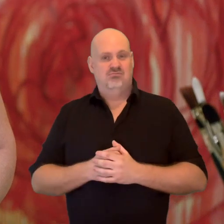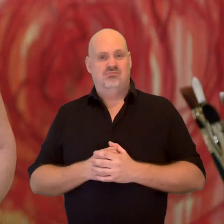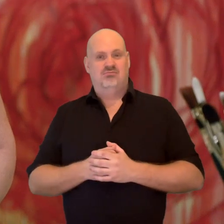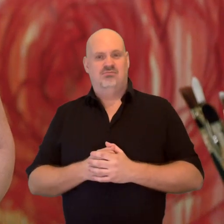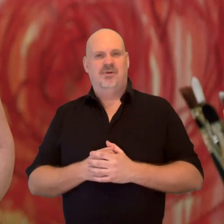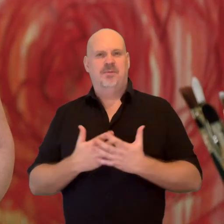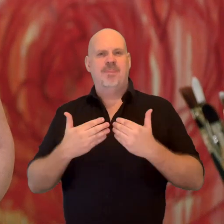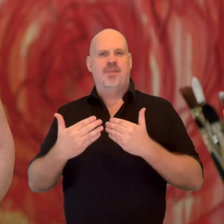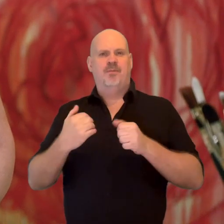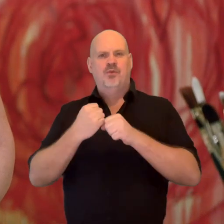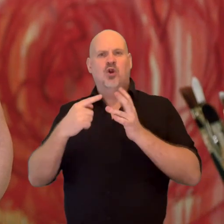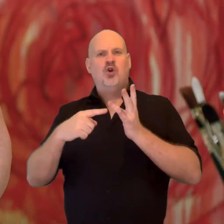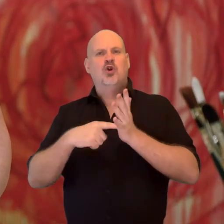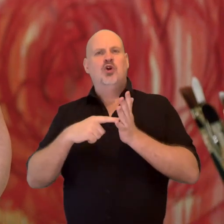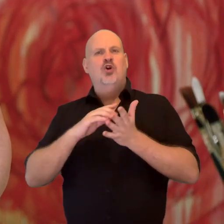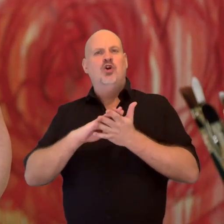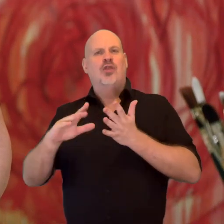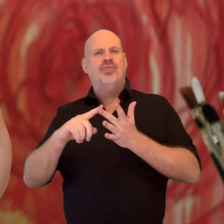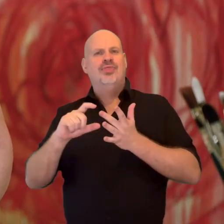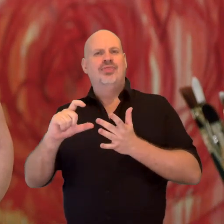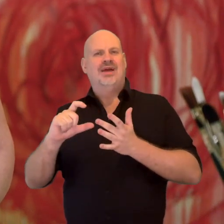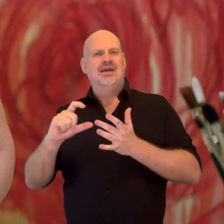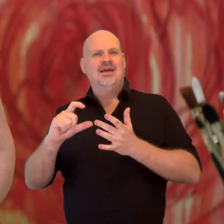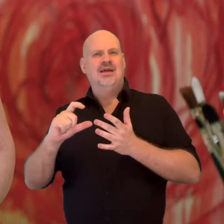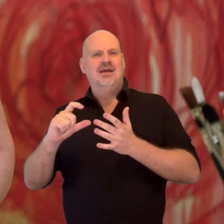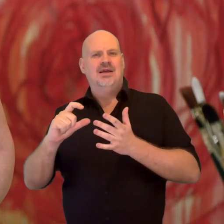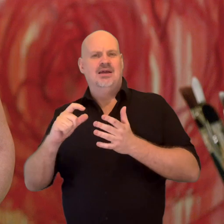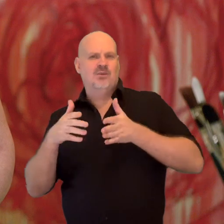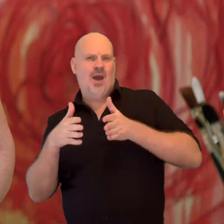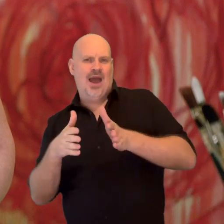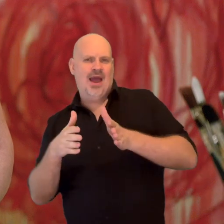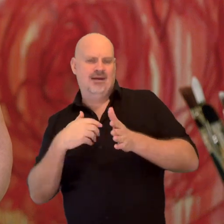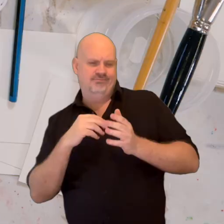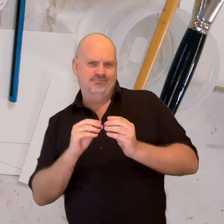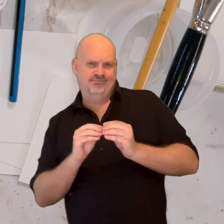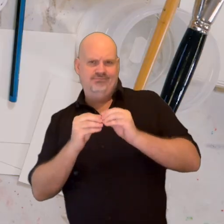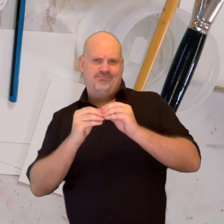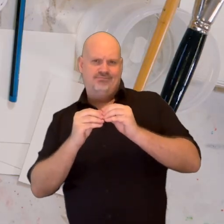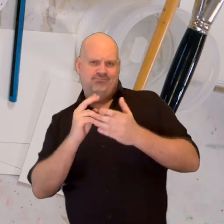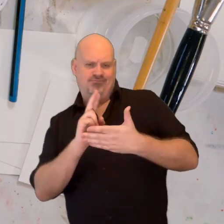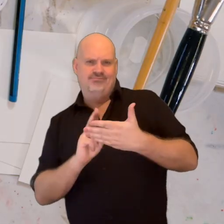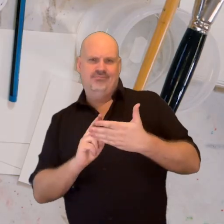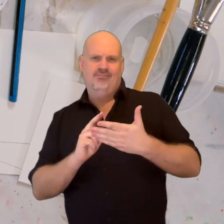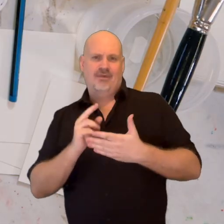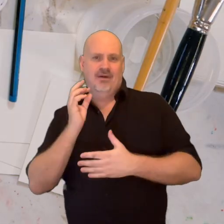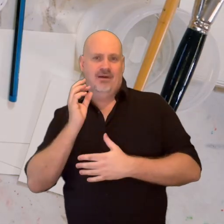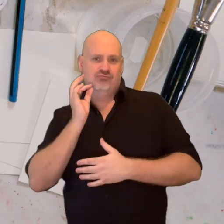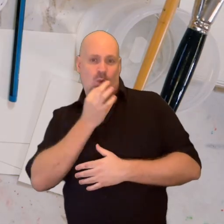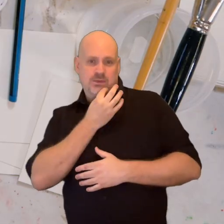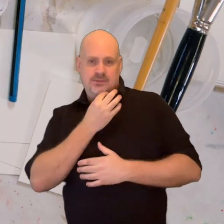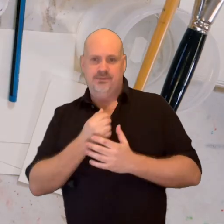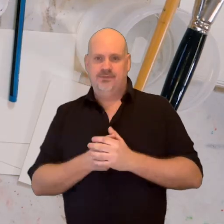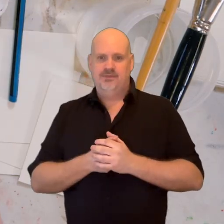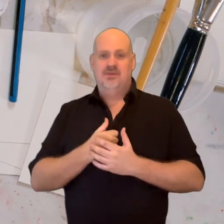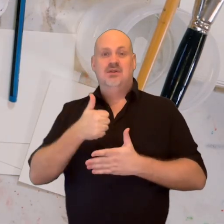a more Gothic approach to my roses. So I'm going to start off with some